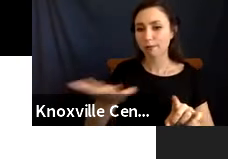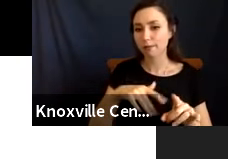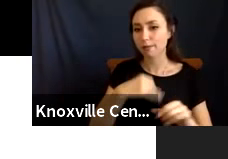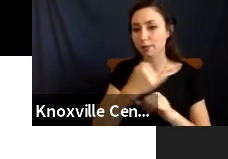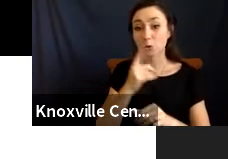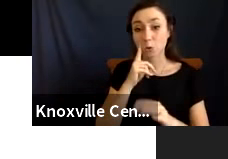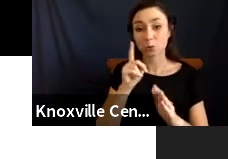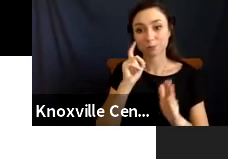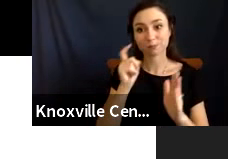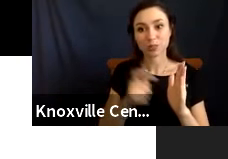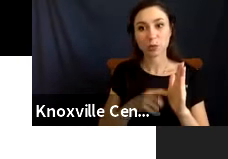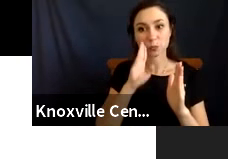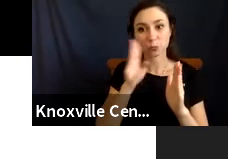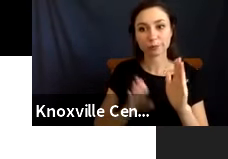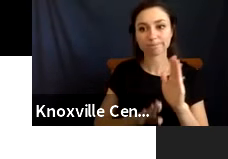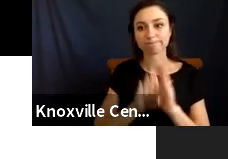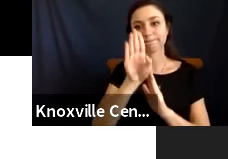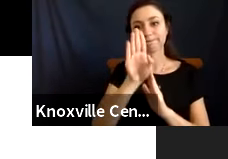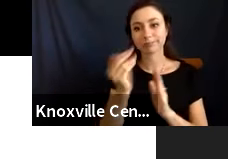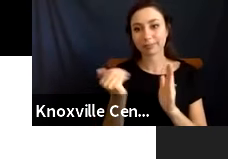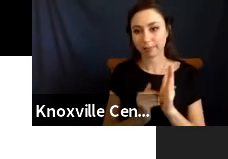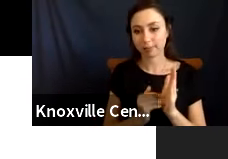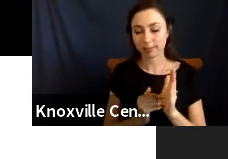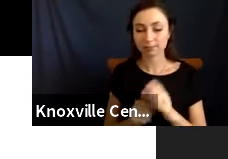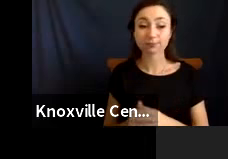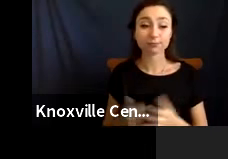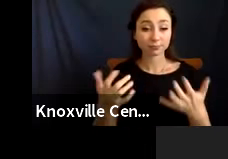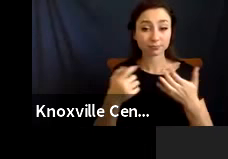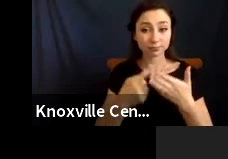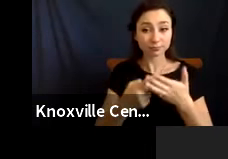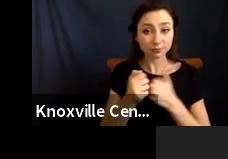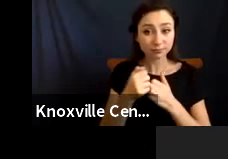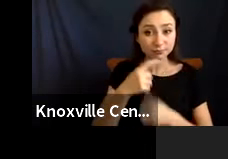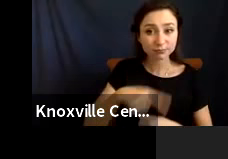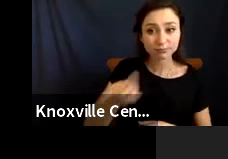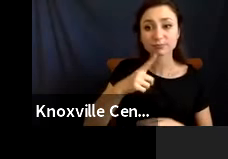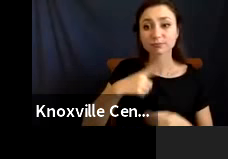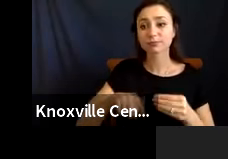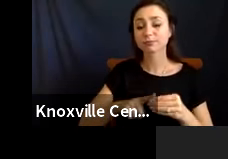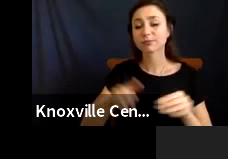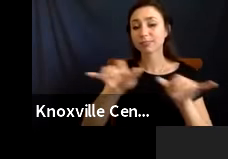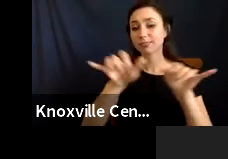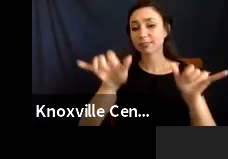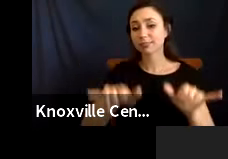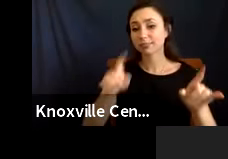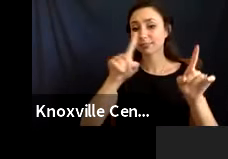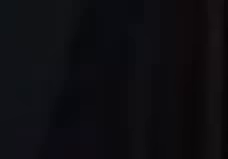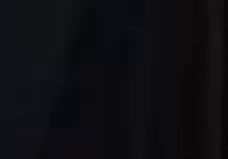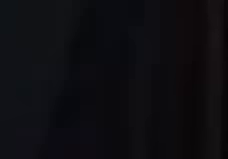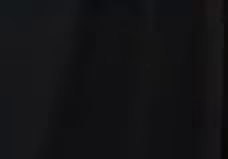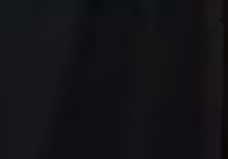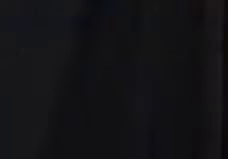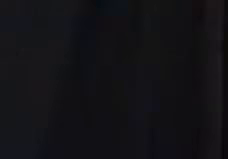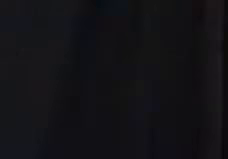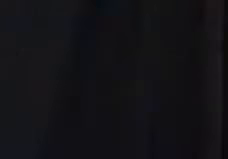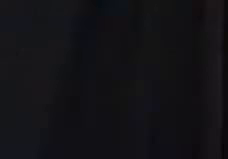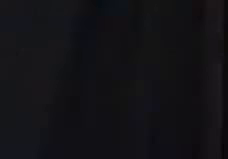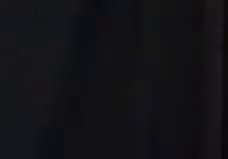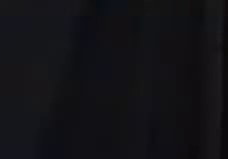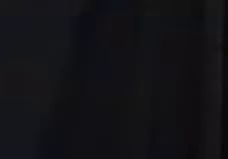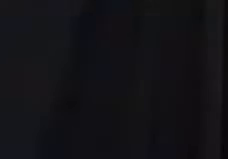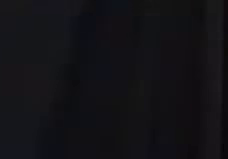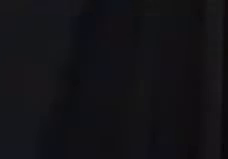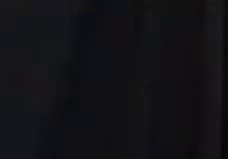rising again. So I'd like to talk to you about what our systematic testing across the campus will look like. Last